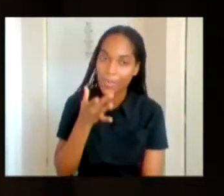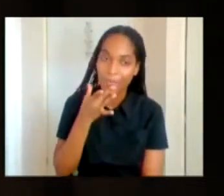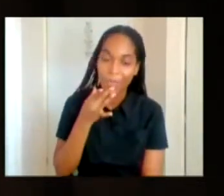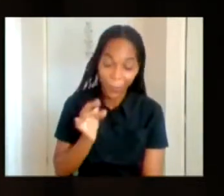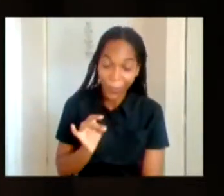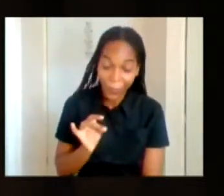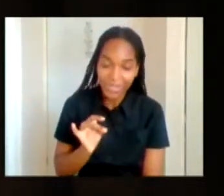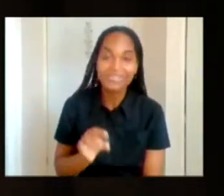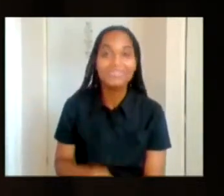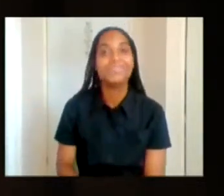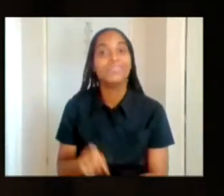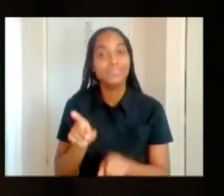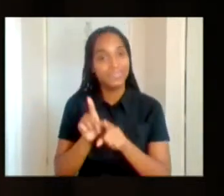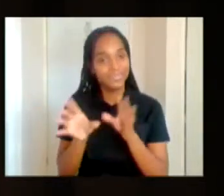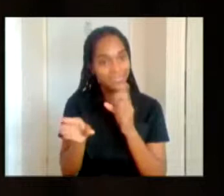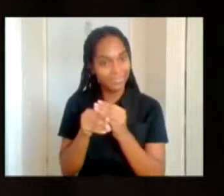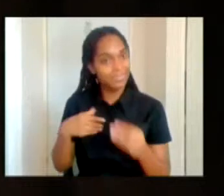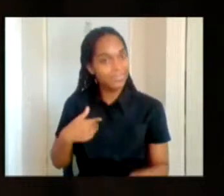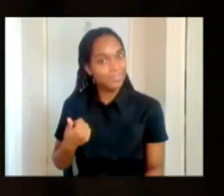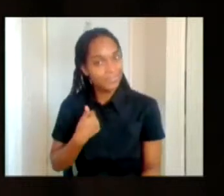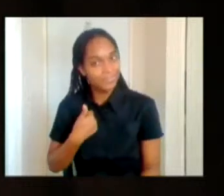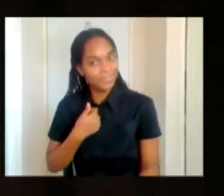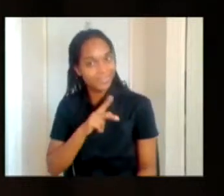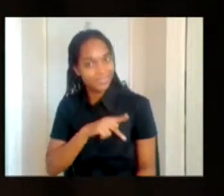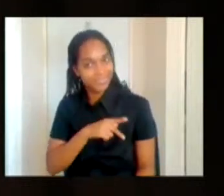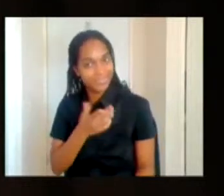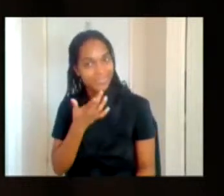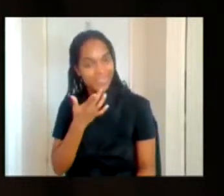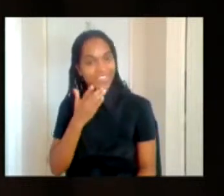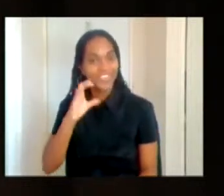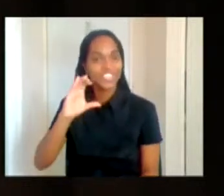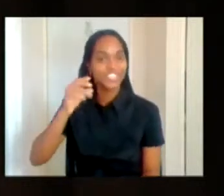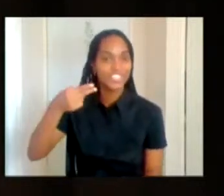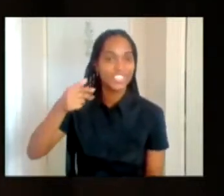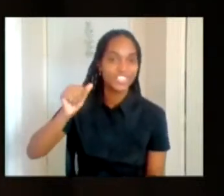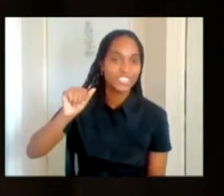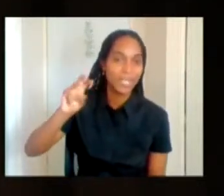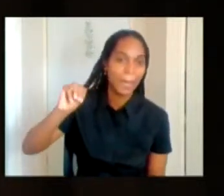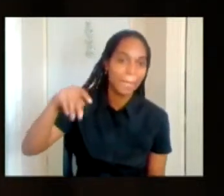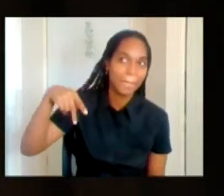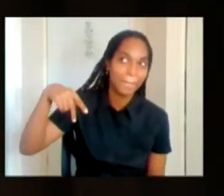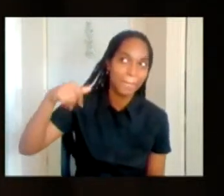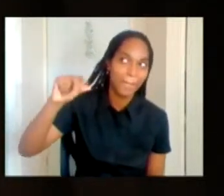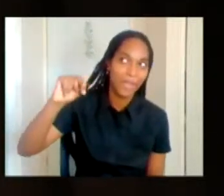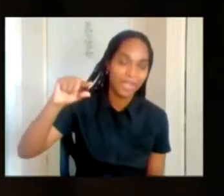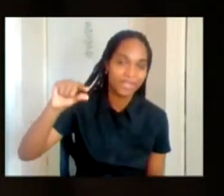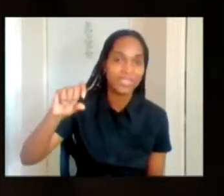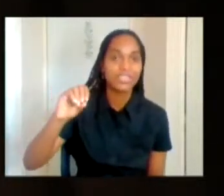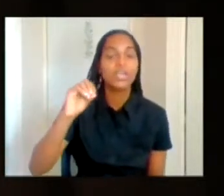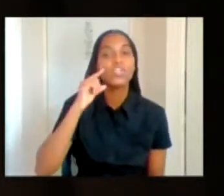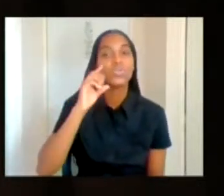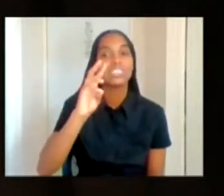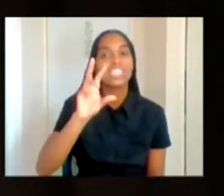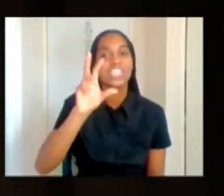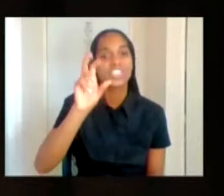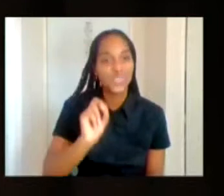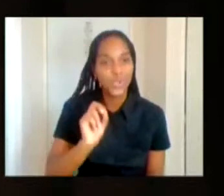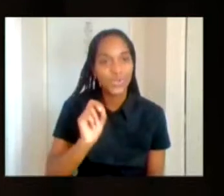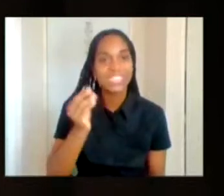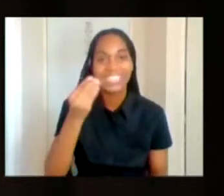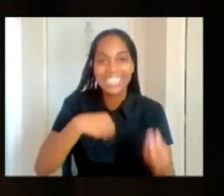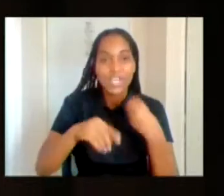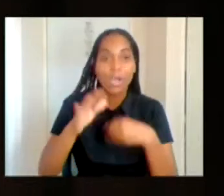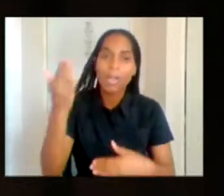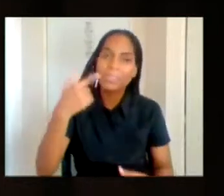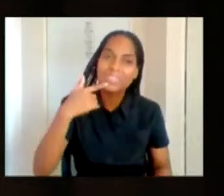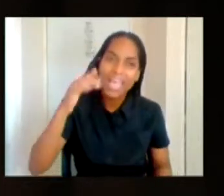In addition to my own personal favorite, some champagne. So 6:30 reception, come say hi, let's